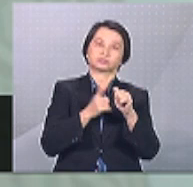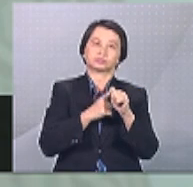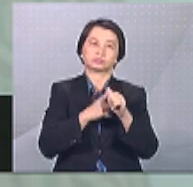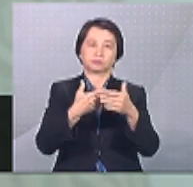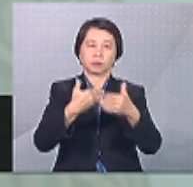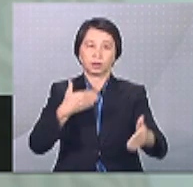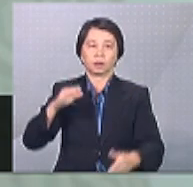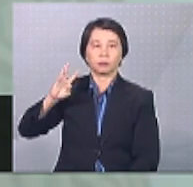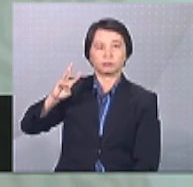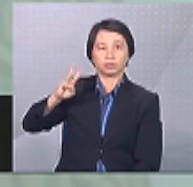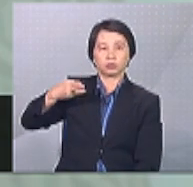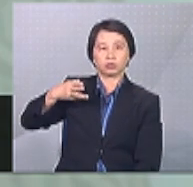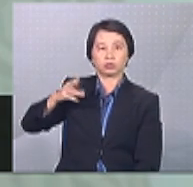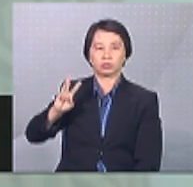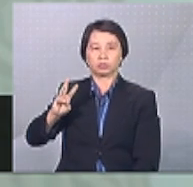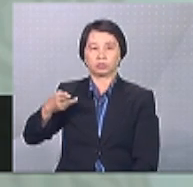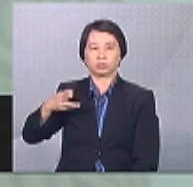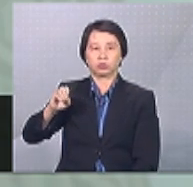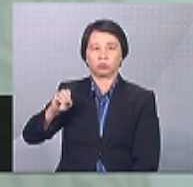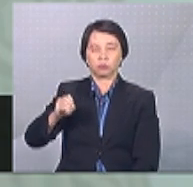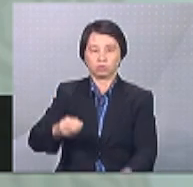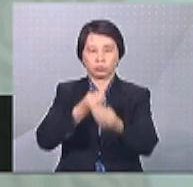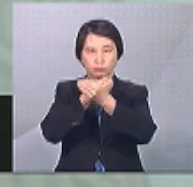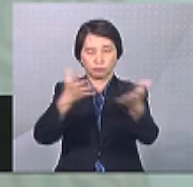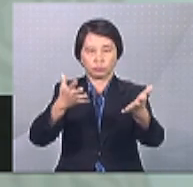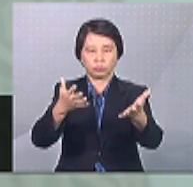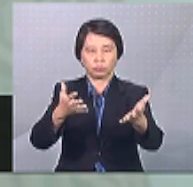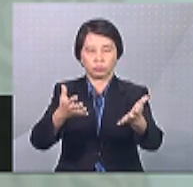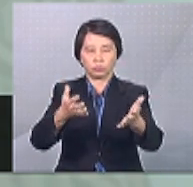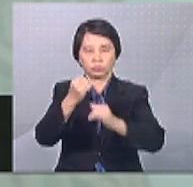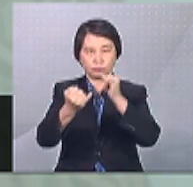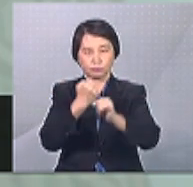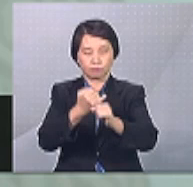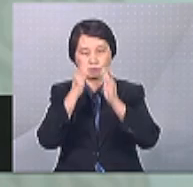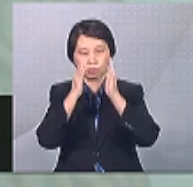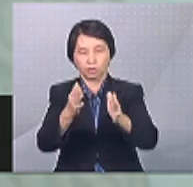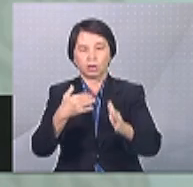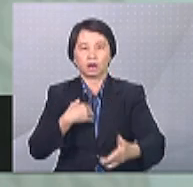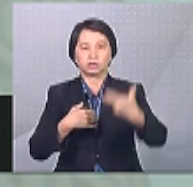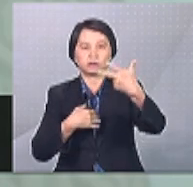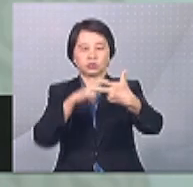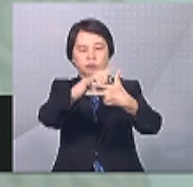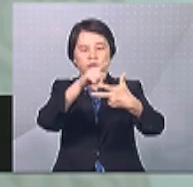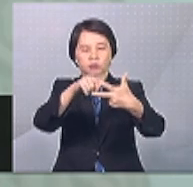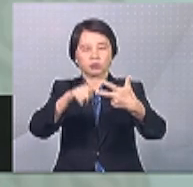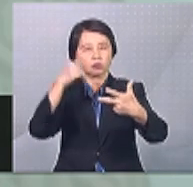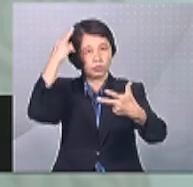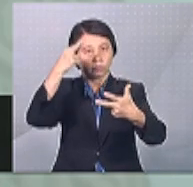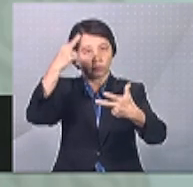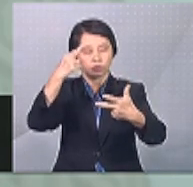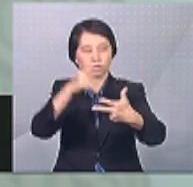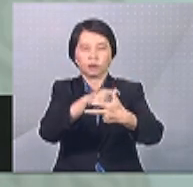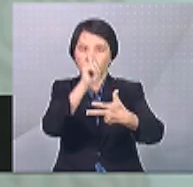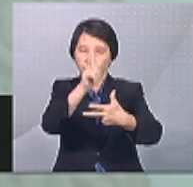WHO make a decision of public health emergency of international concern, there are three factors you have to look into it. First